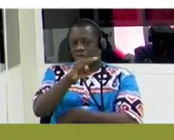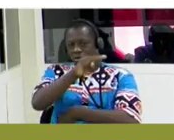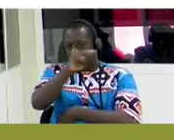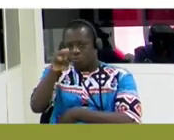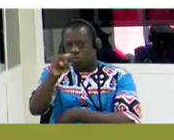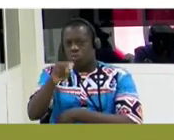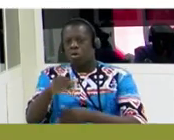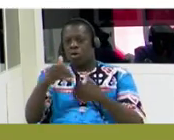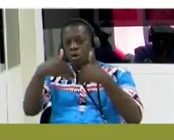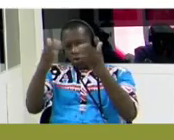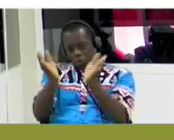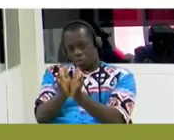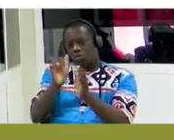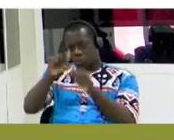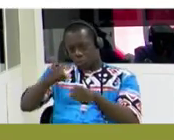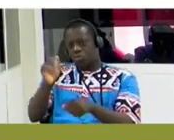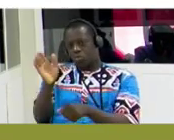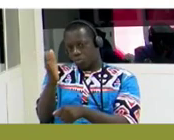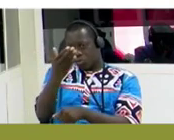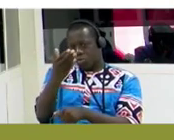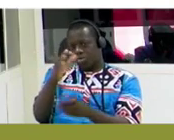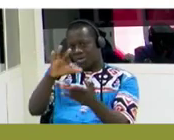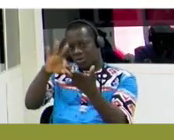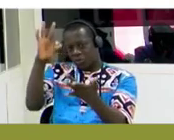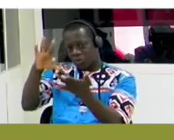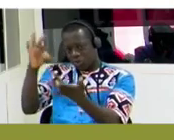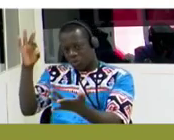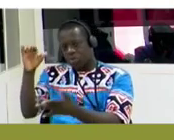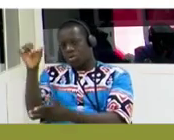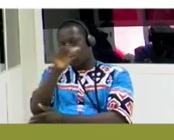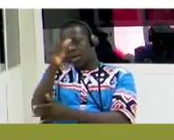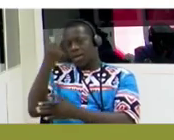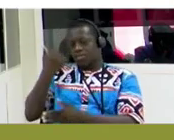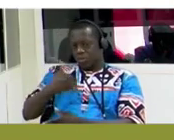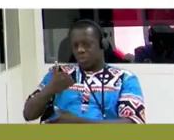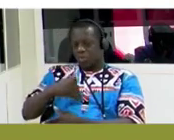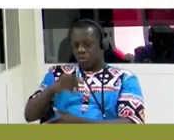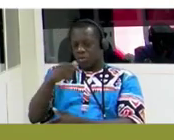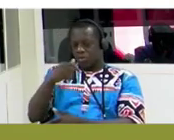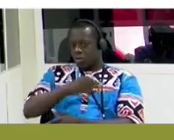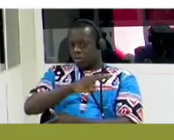The group can be going, they choose other people. I will not be there.